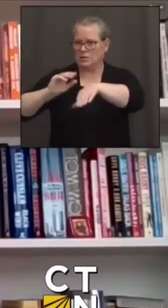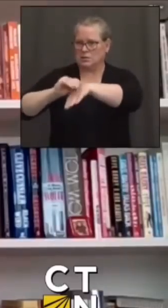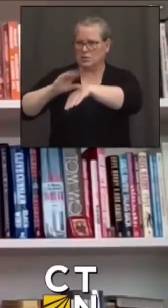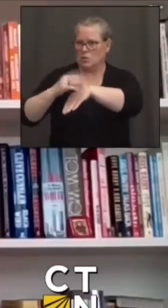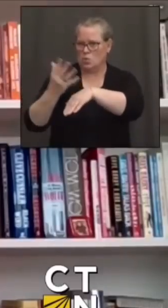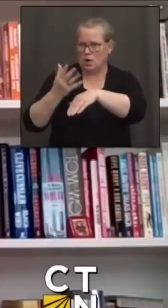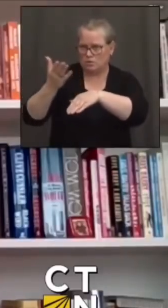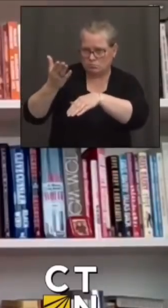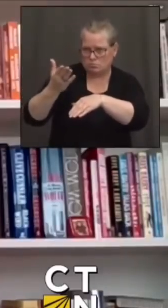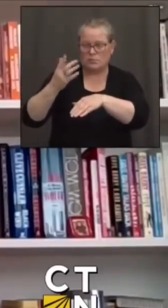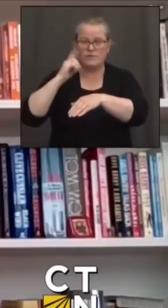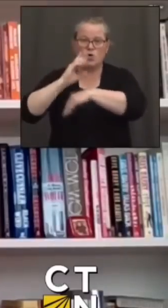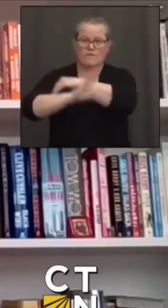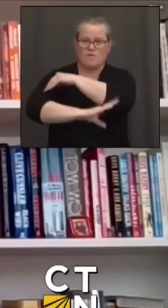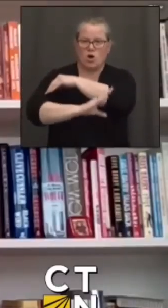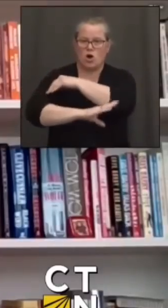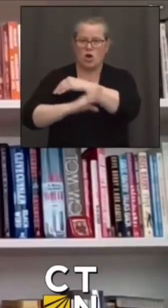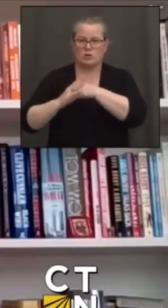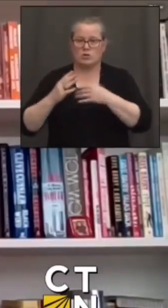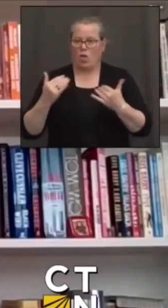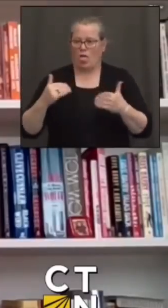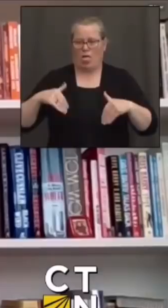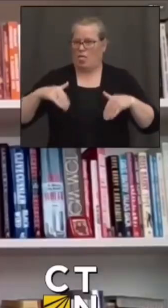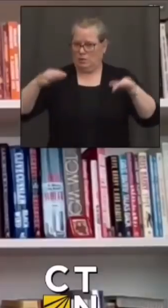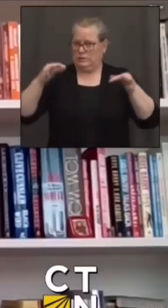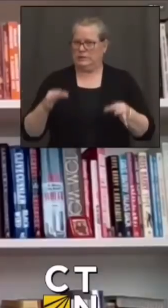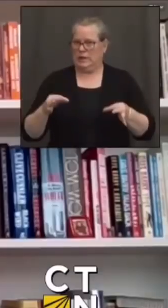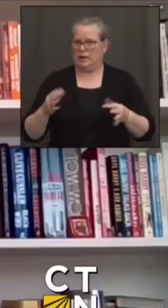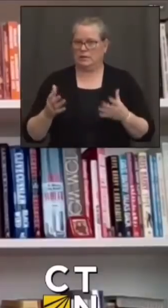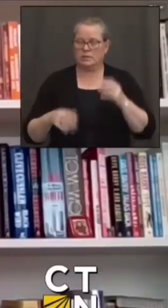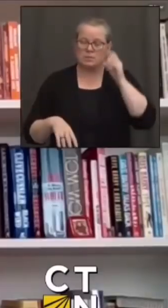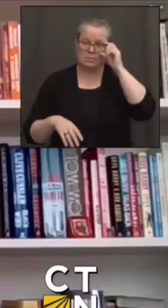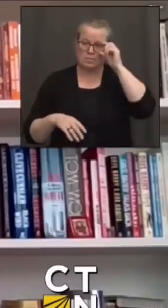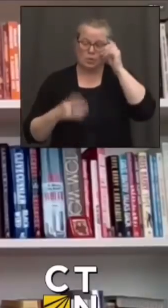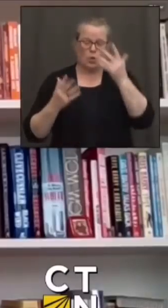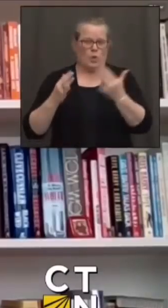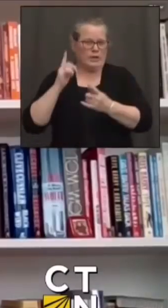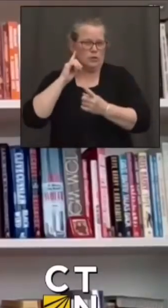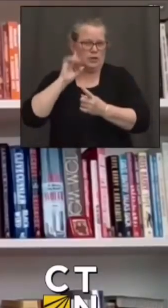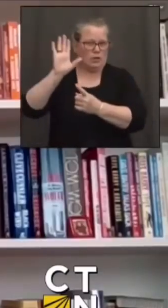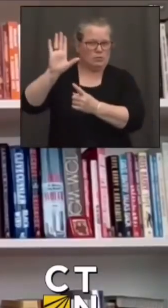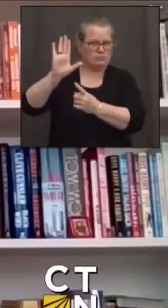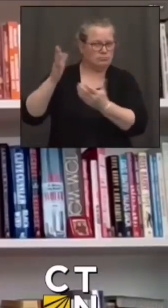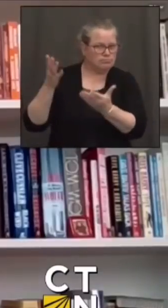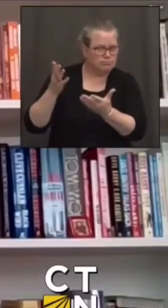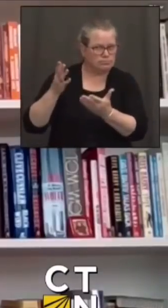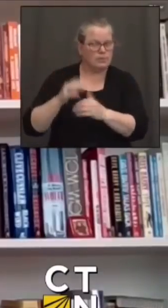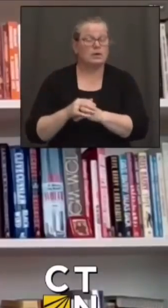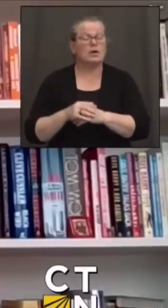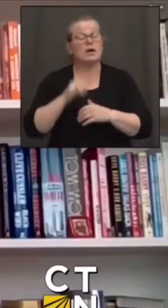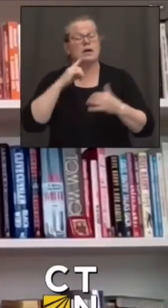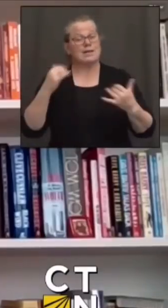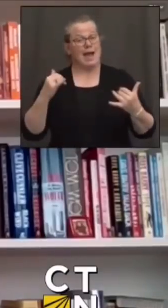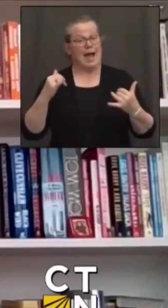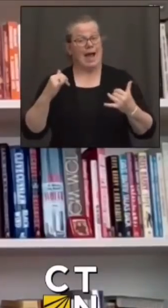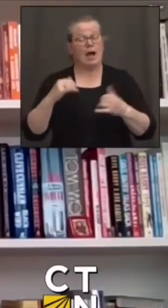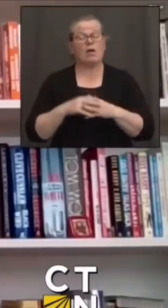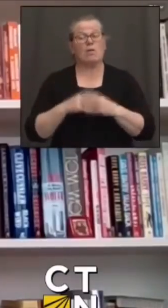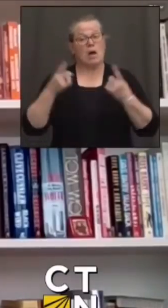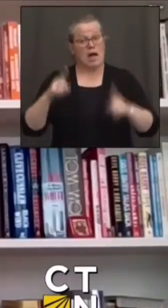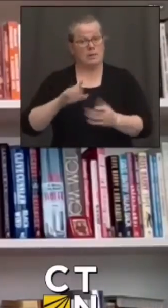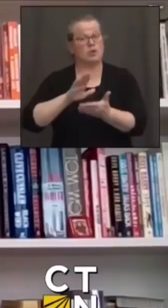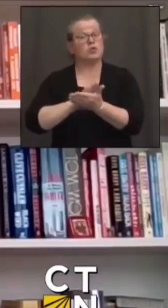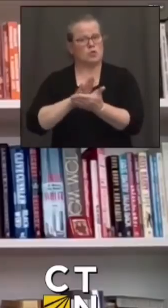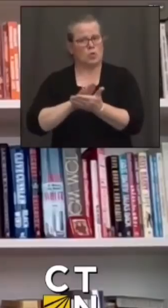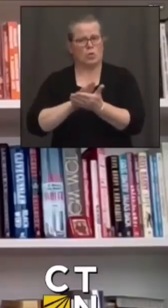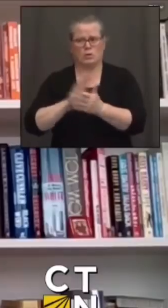the fall school year will look like. I think, what we're seeing now is that the schools are